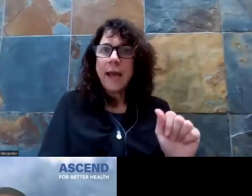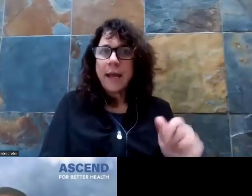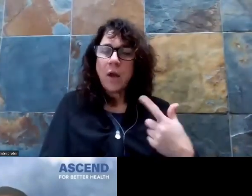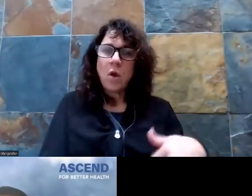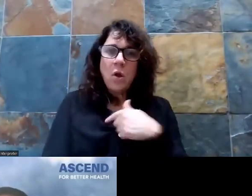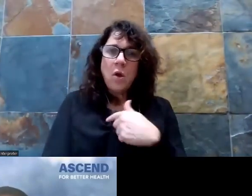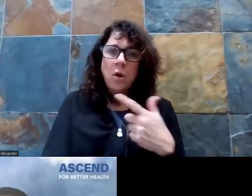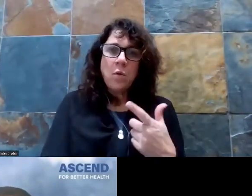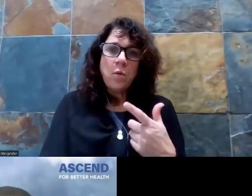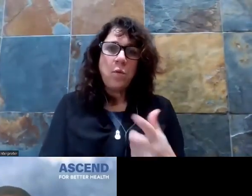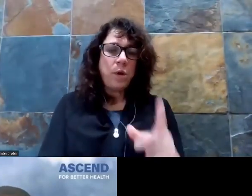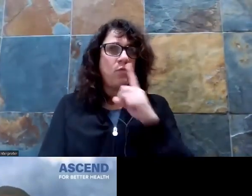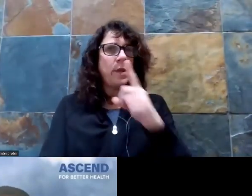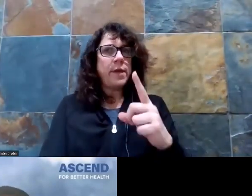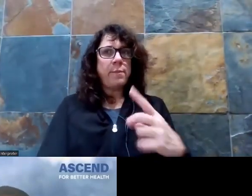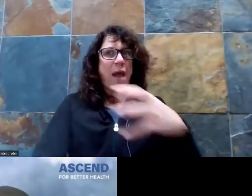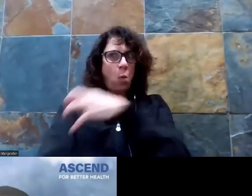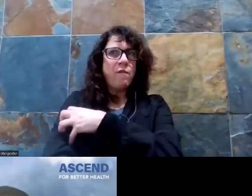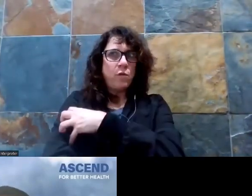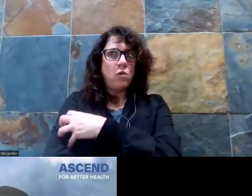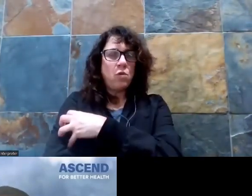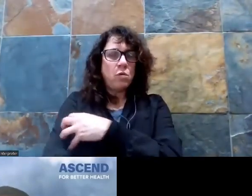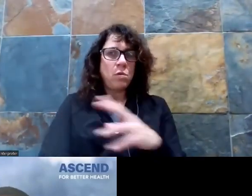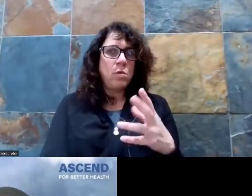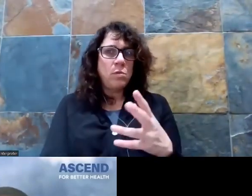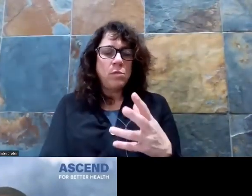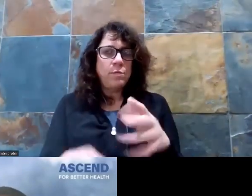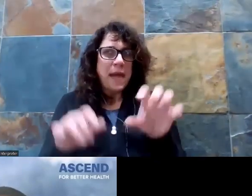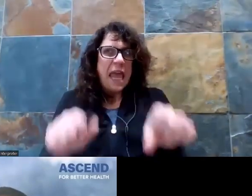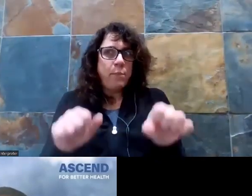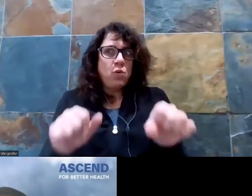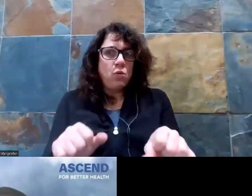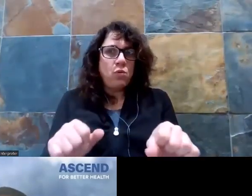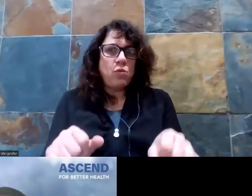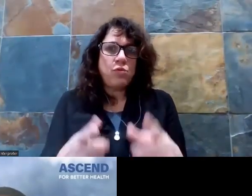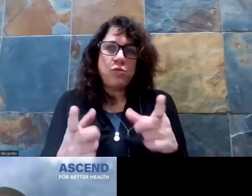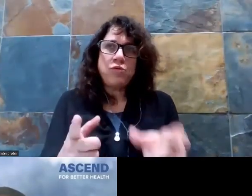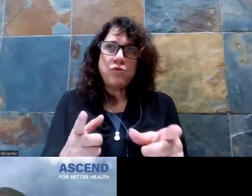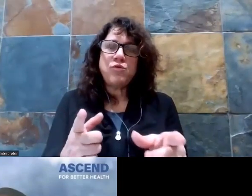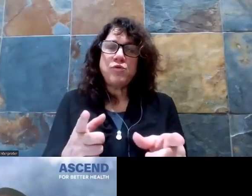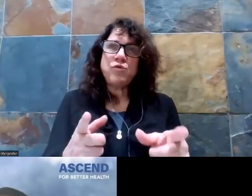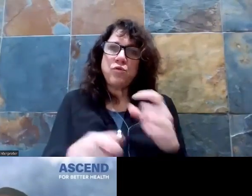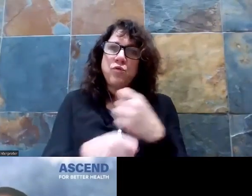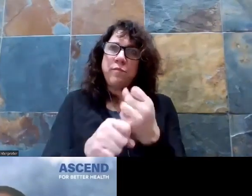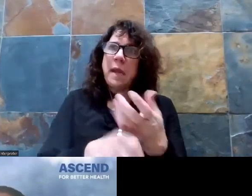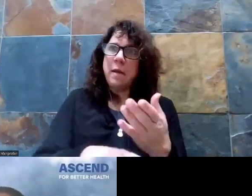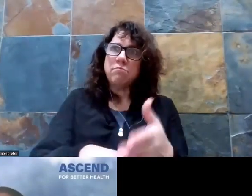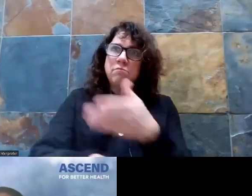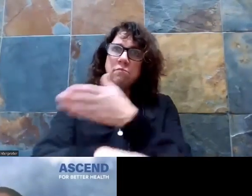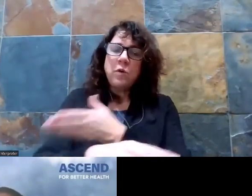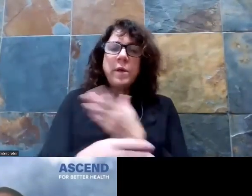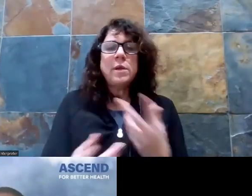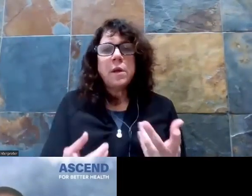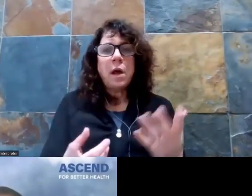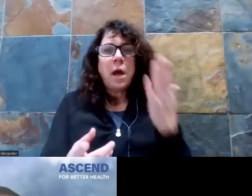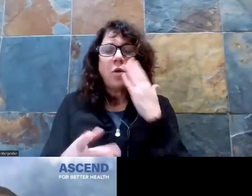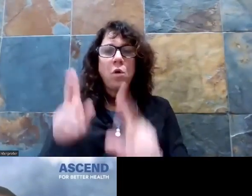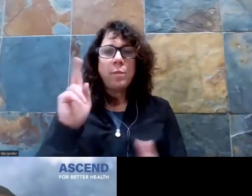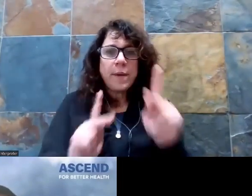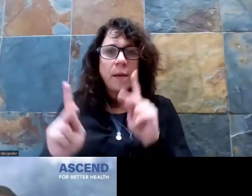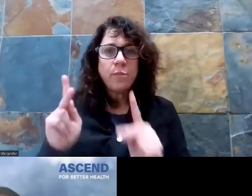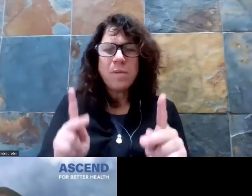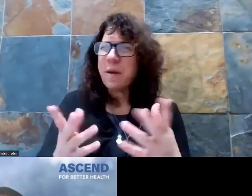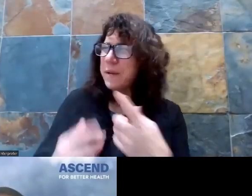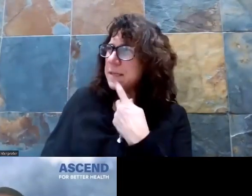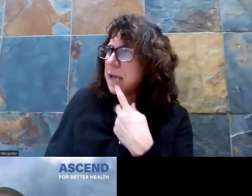we pack a real powerful punch when it comes to being able to make headway in this space. You know, I know people are probably saying,